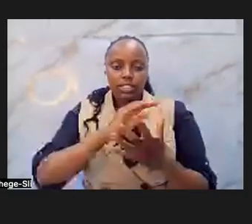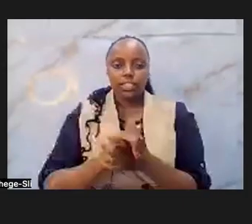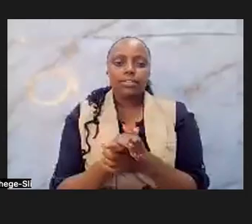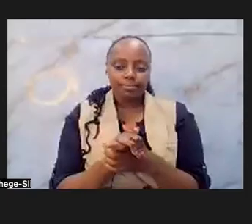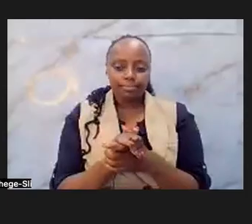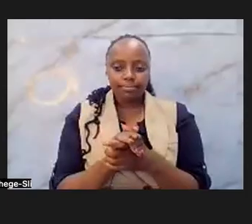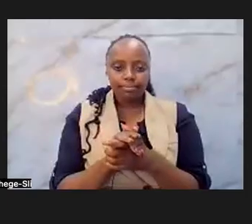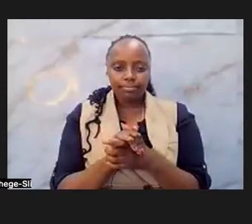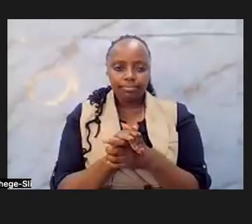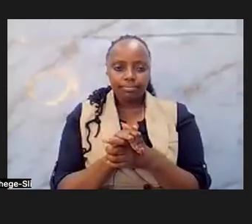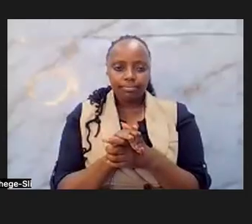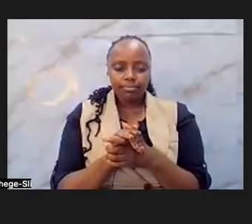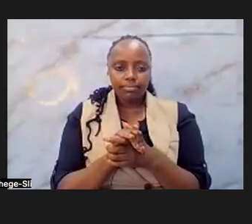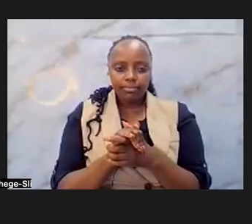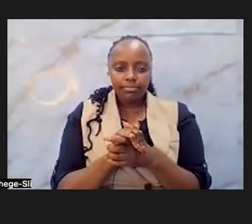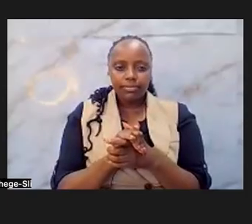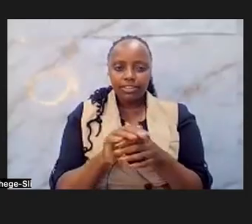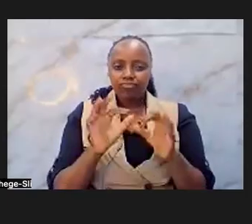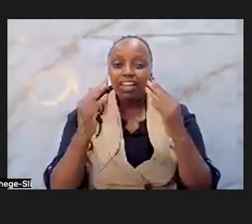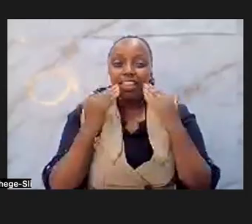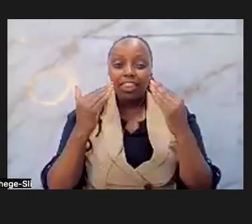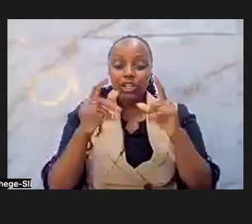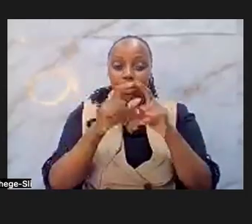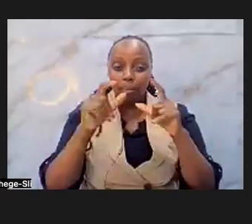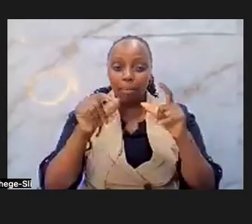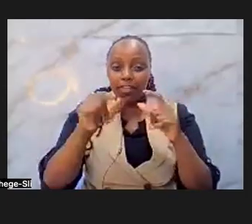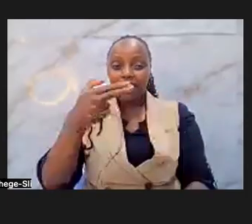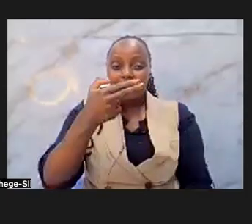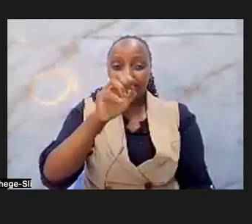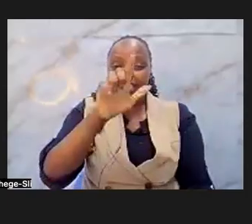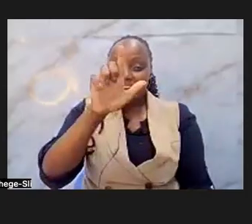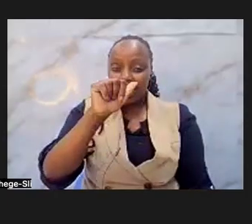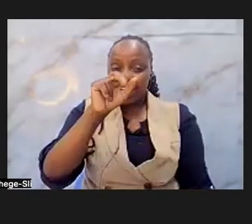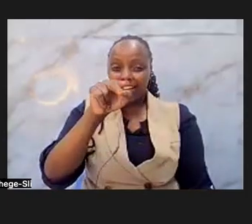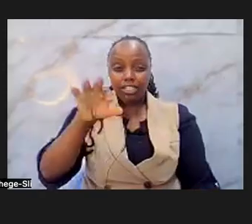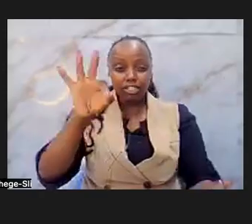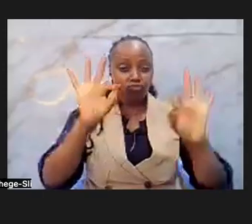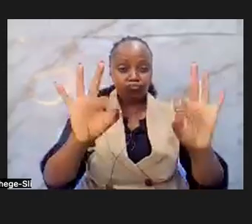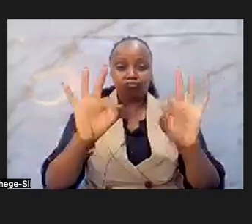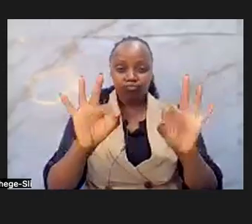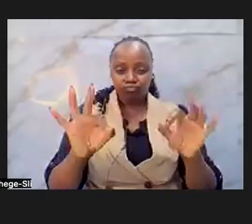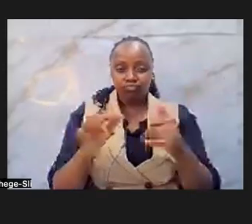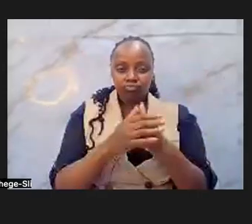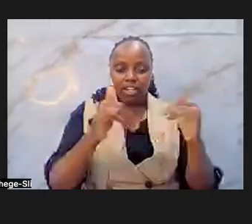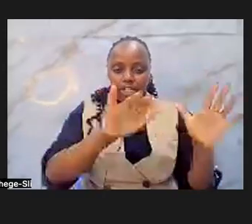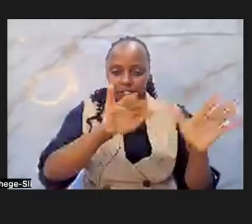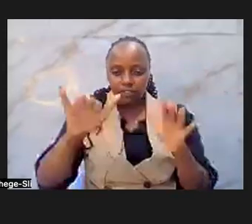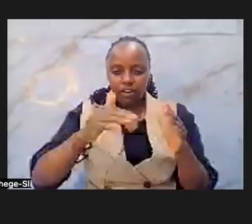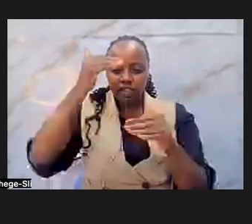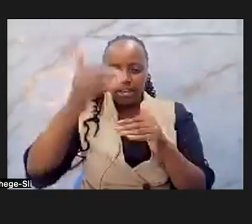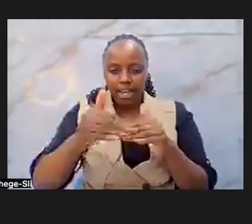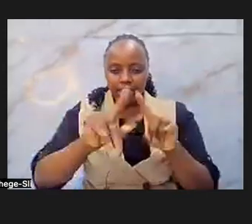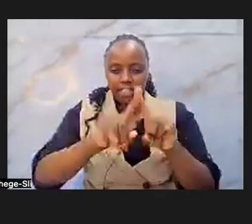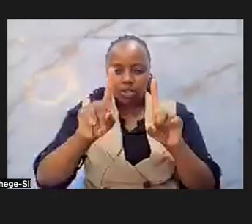Brilliant. Thank you so much for that, Helen. That's really useful. Okay, now on to the next kind of question. I was going to ask all of